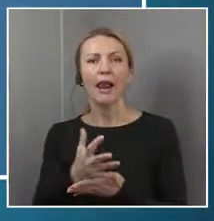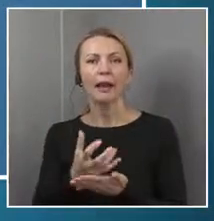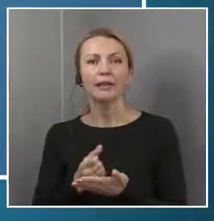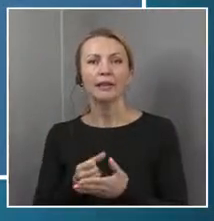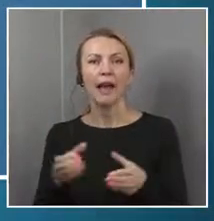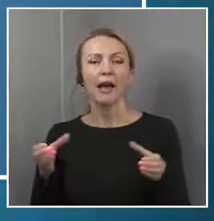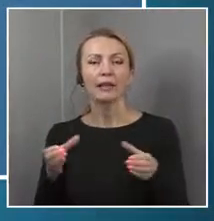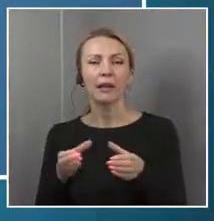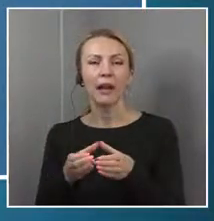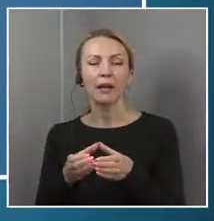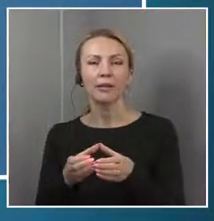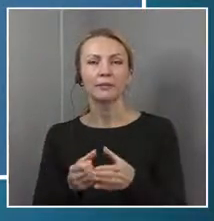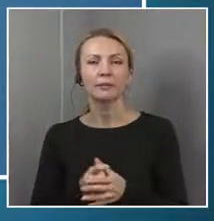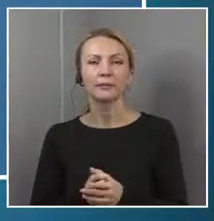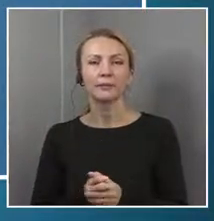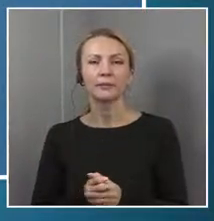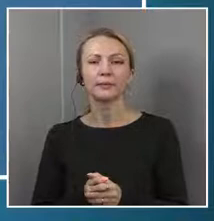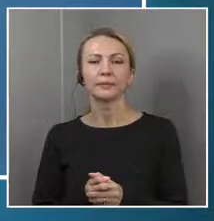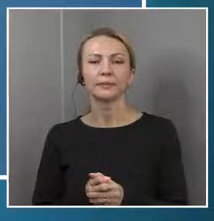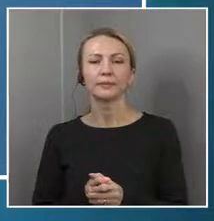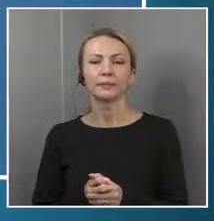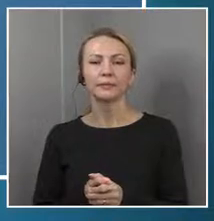say,